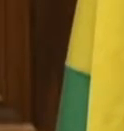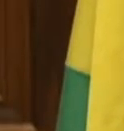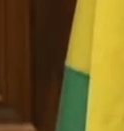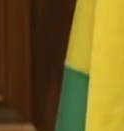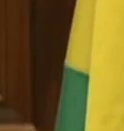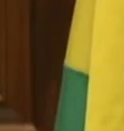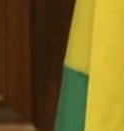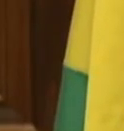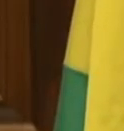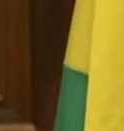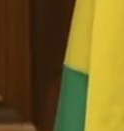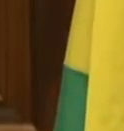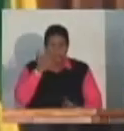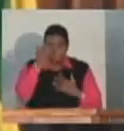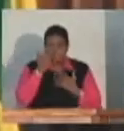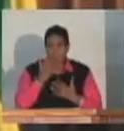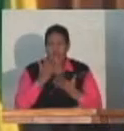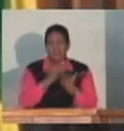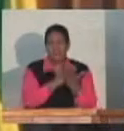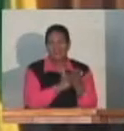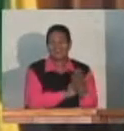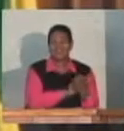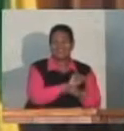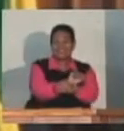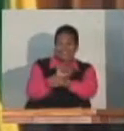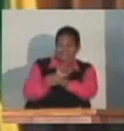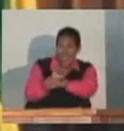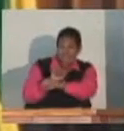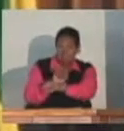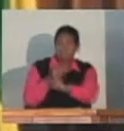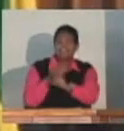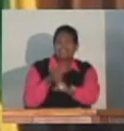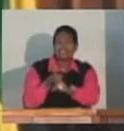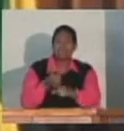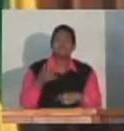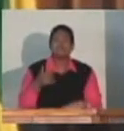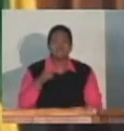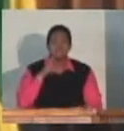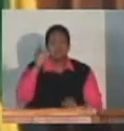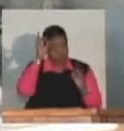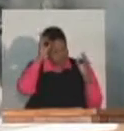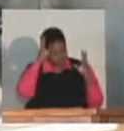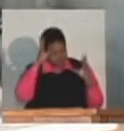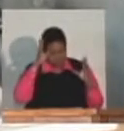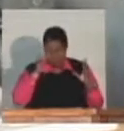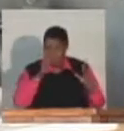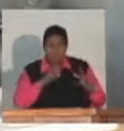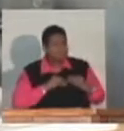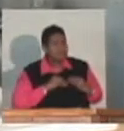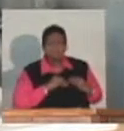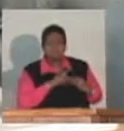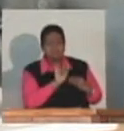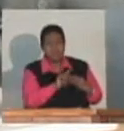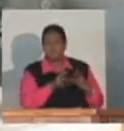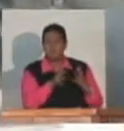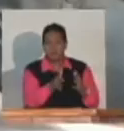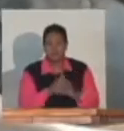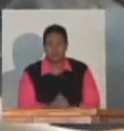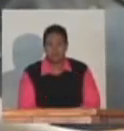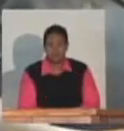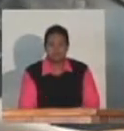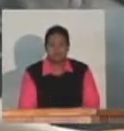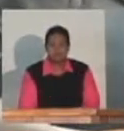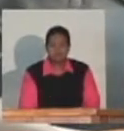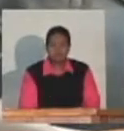it wasn't an apology. Slavery was and is abhorrent in all its forms. It has no